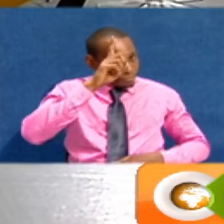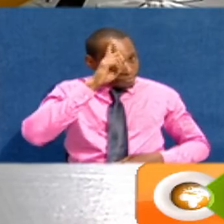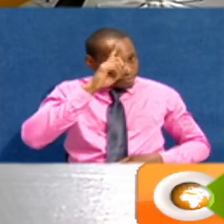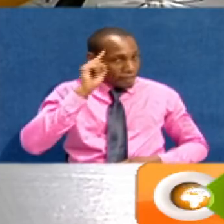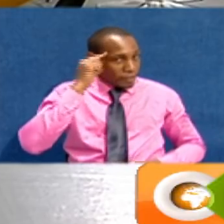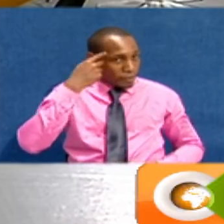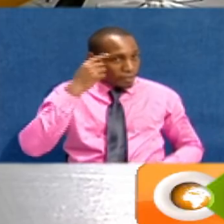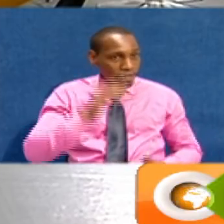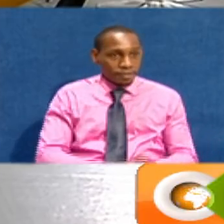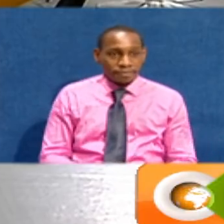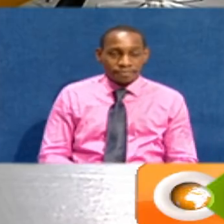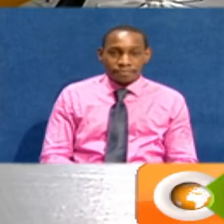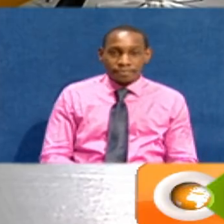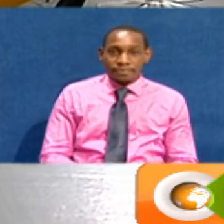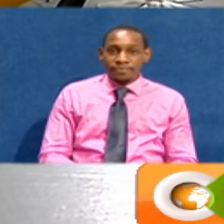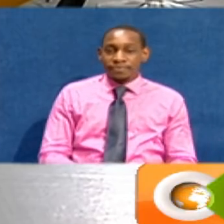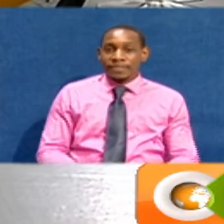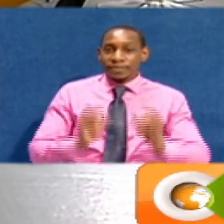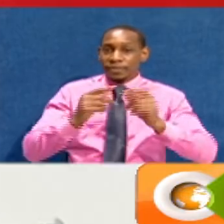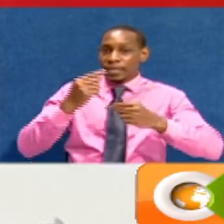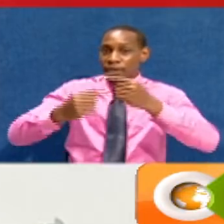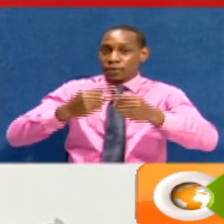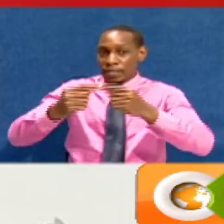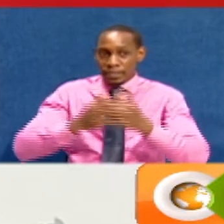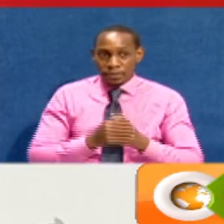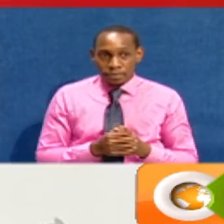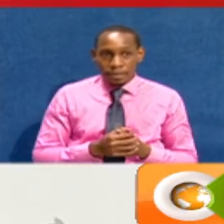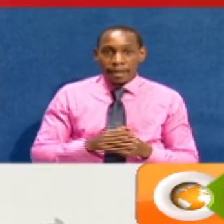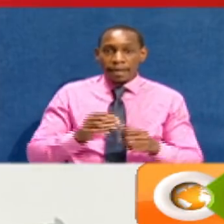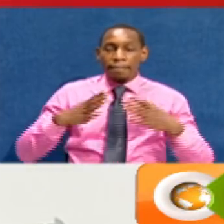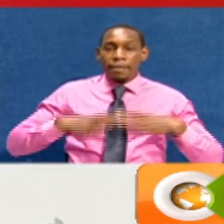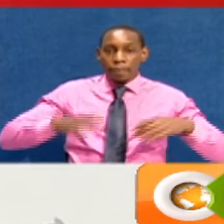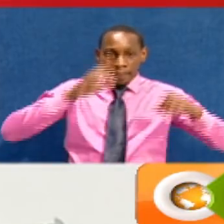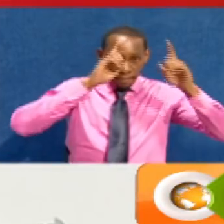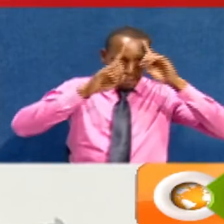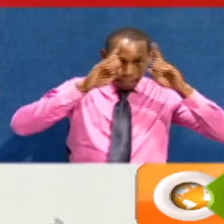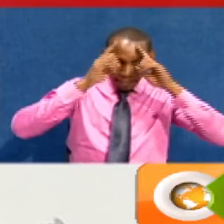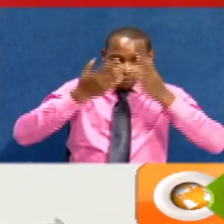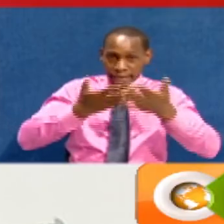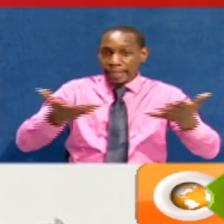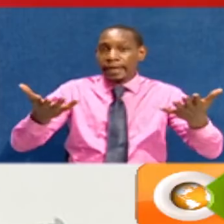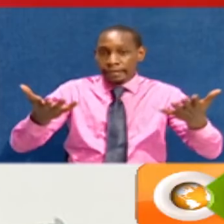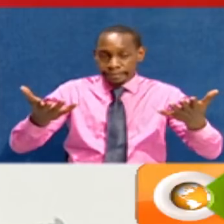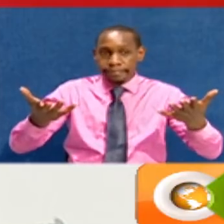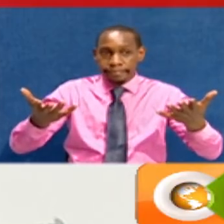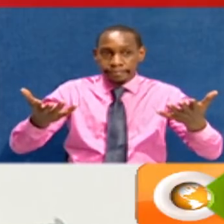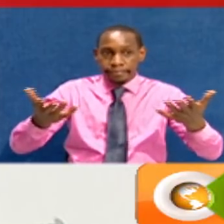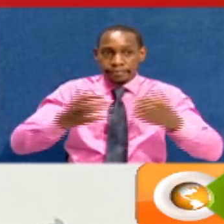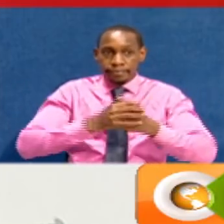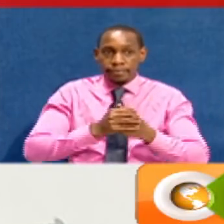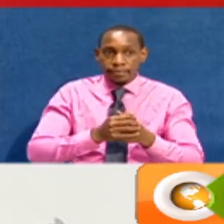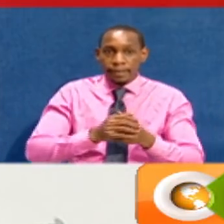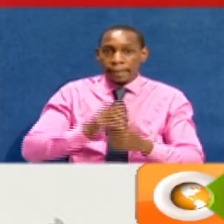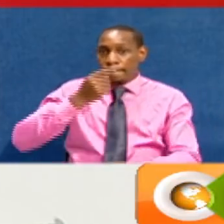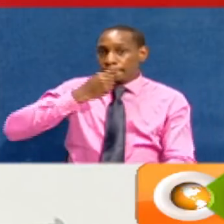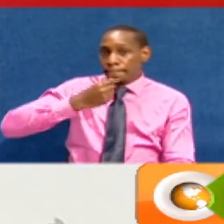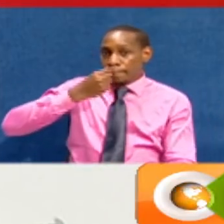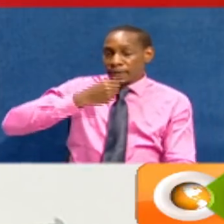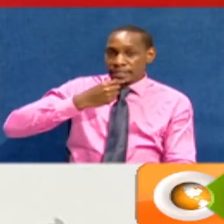Okay, we need to move on, but there's been a lot of speculation across the board. I mean,